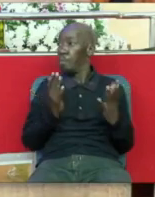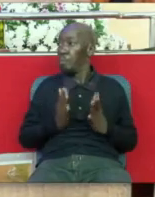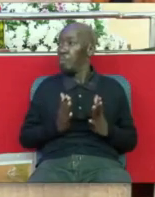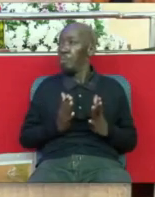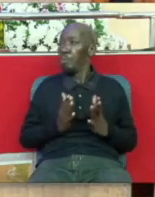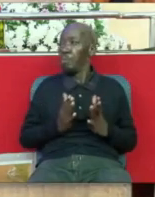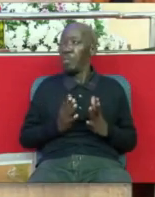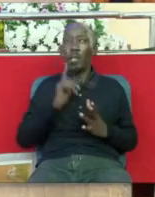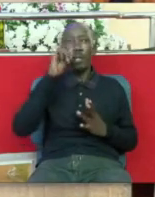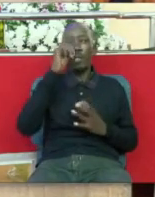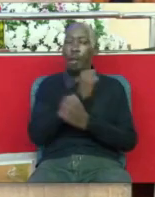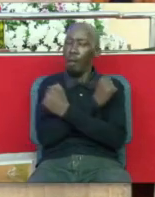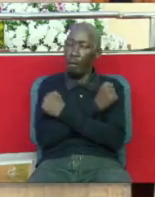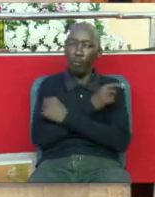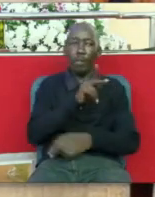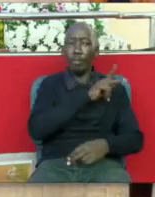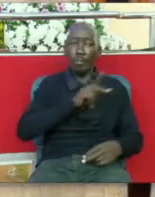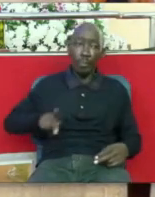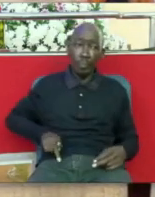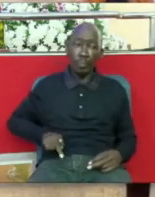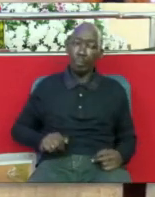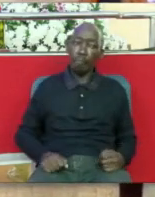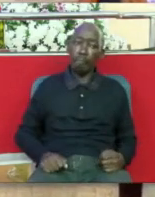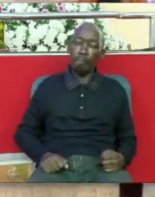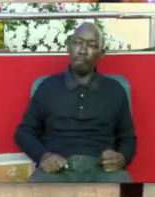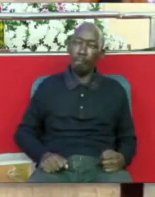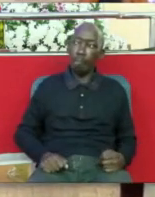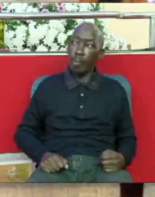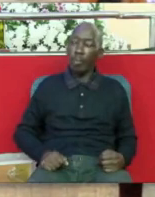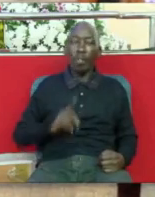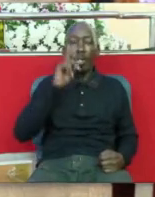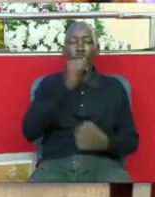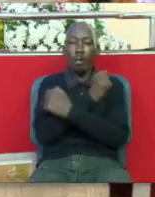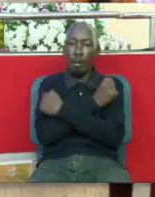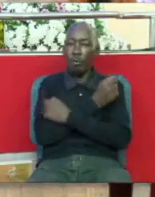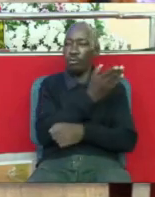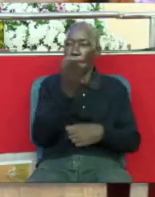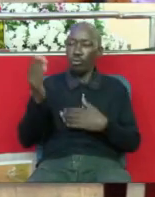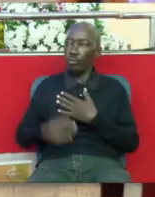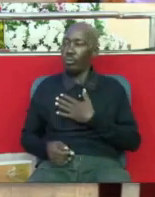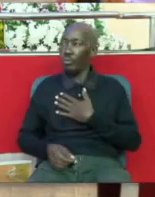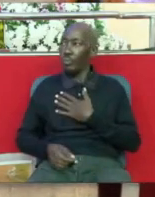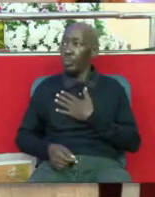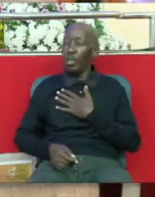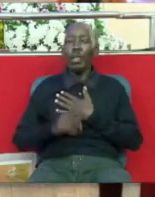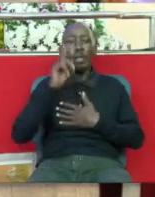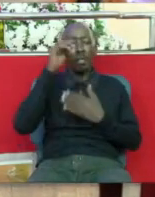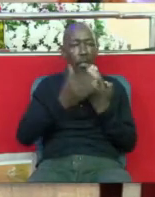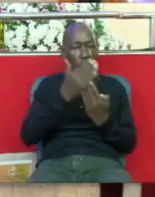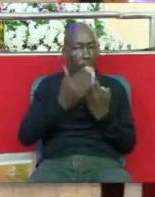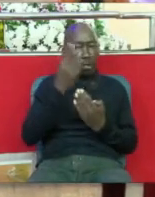He's a loving king. He's a loving. Mfalme wa upendo. He loves you. Anakupenda. He cares for